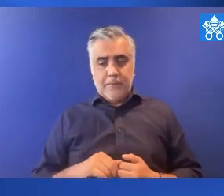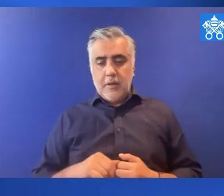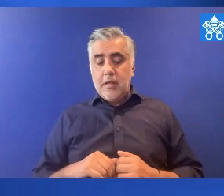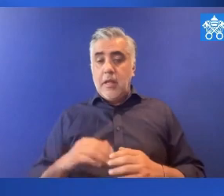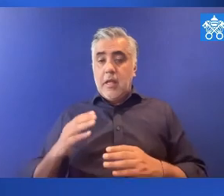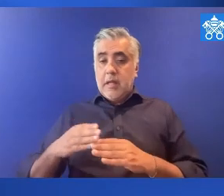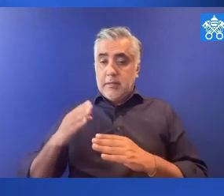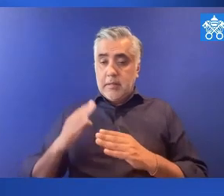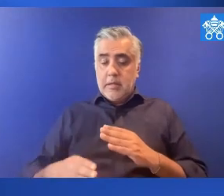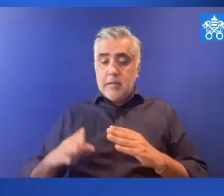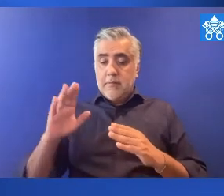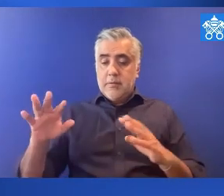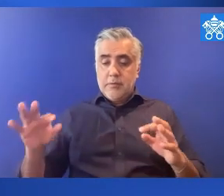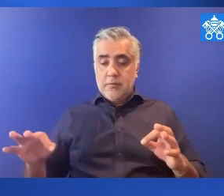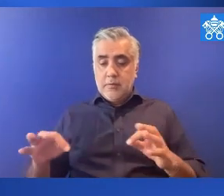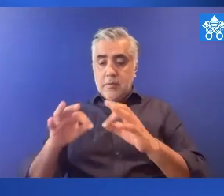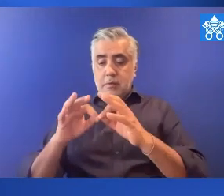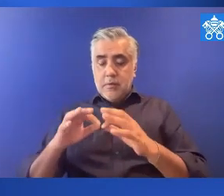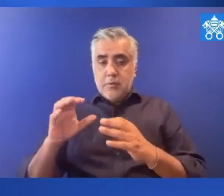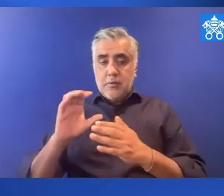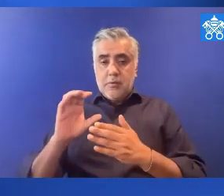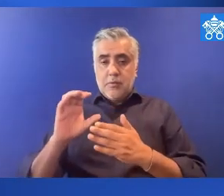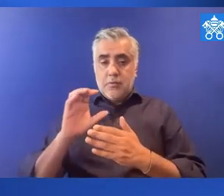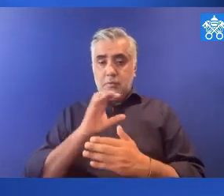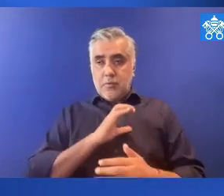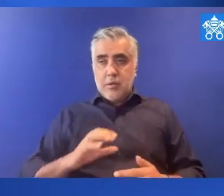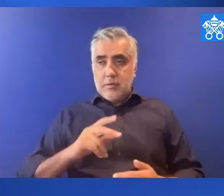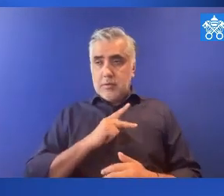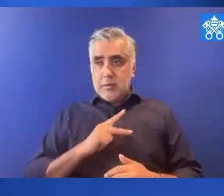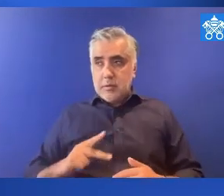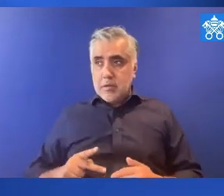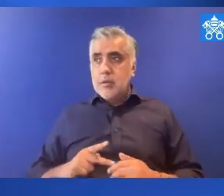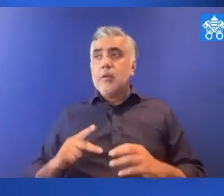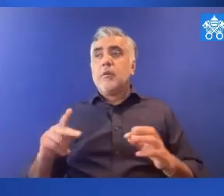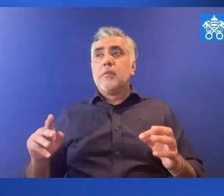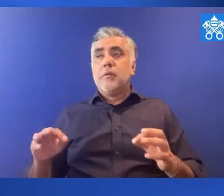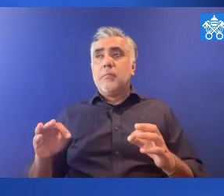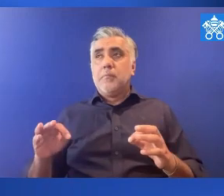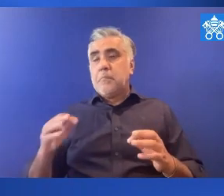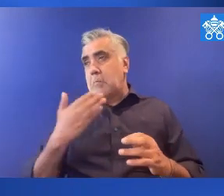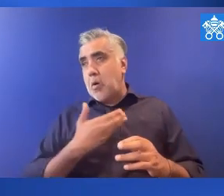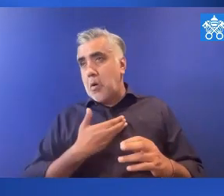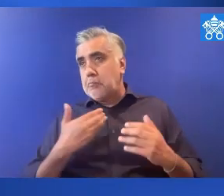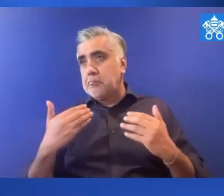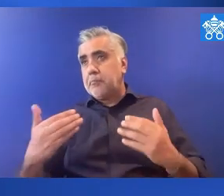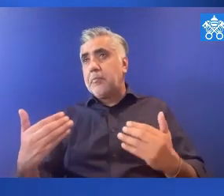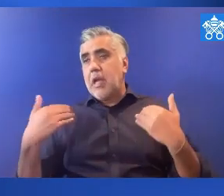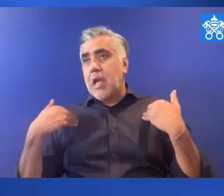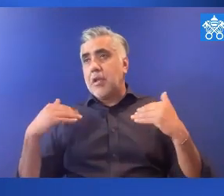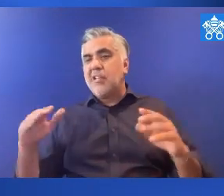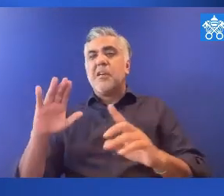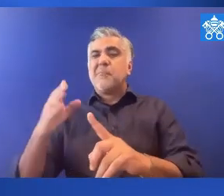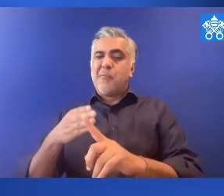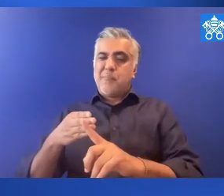dignity. At the end of the Christ the King Eucharist service, the Pope